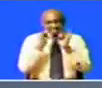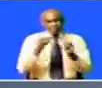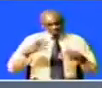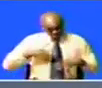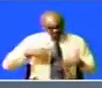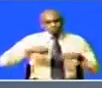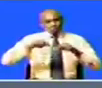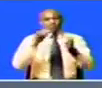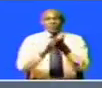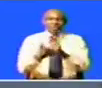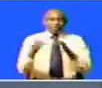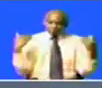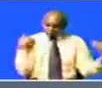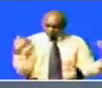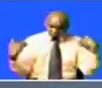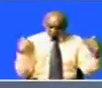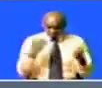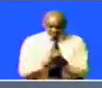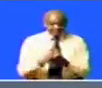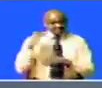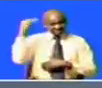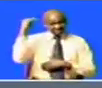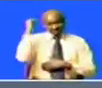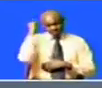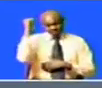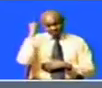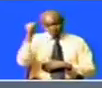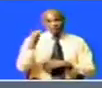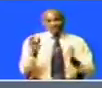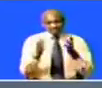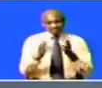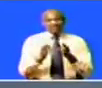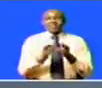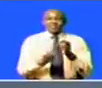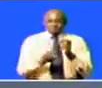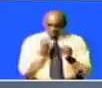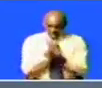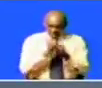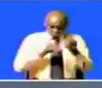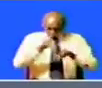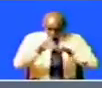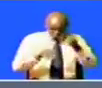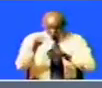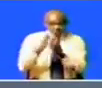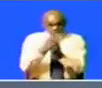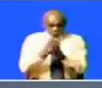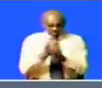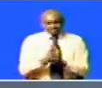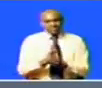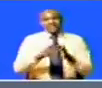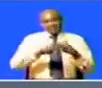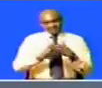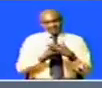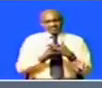function without interference. Our senior political affairs reporter Dan Kenheimer is working on that story and begins our